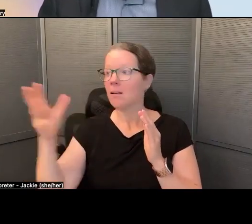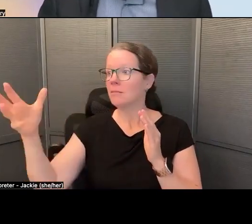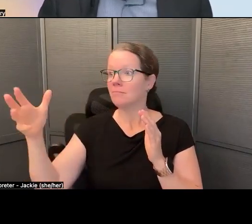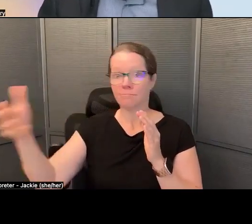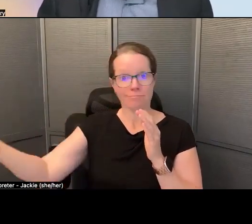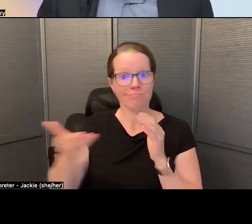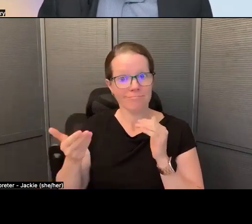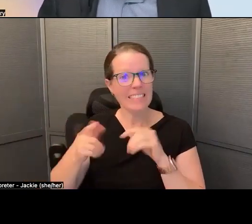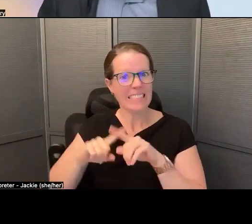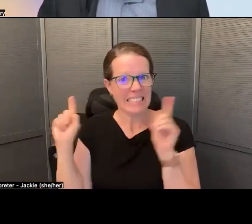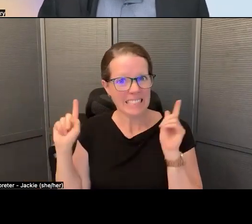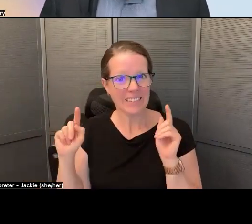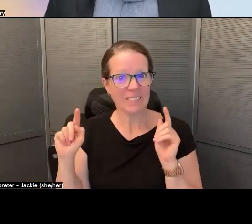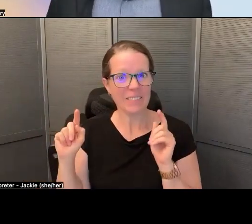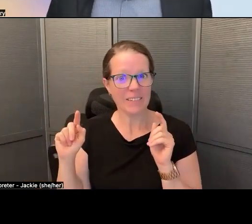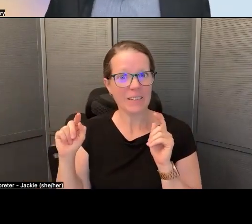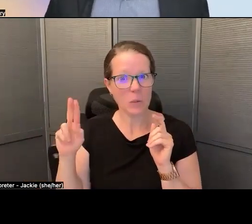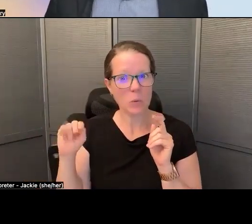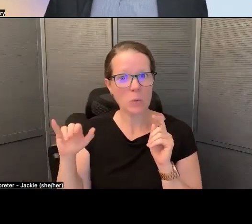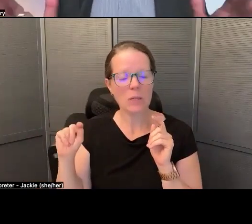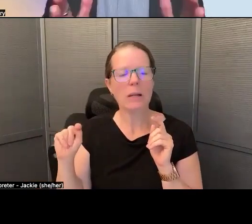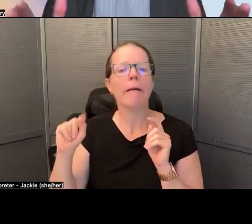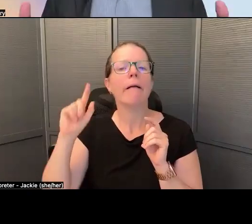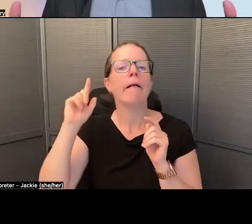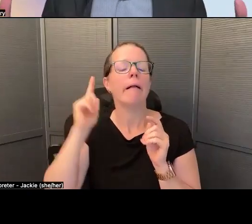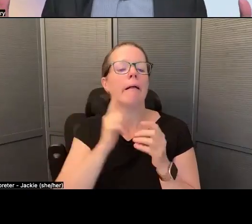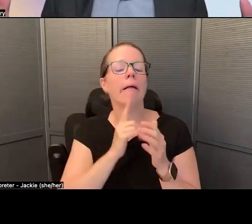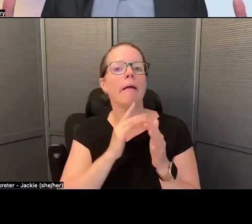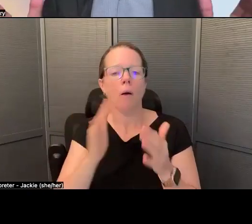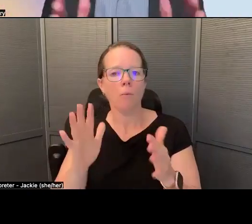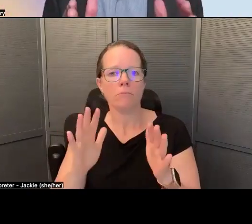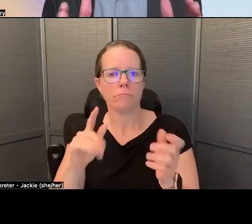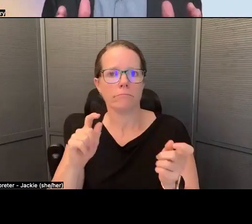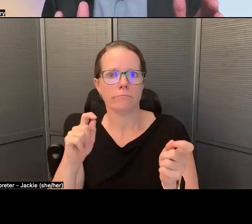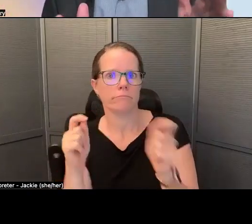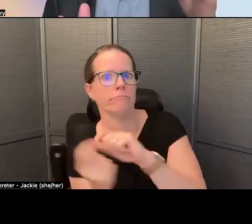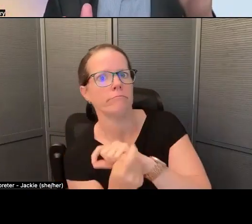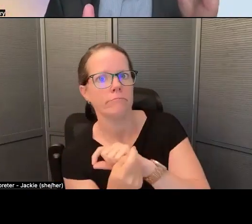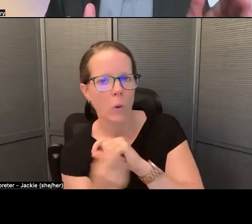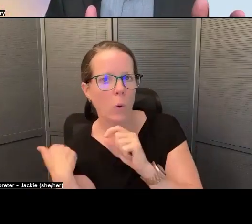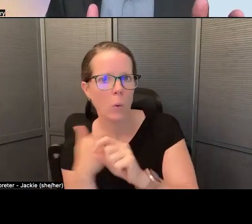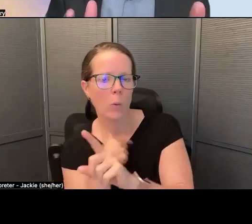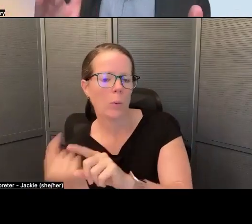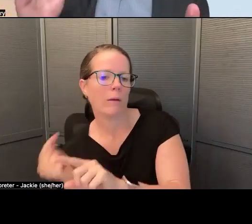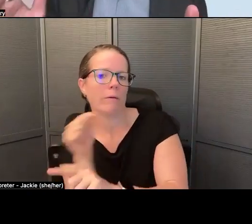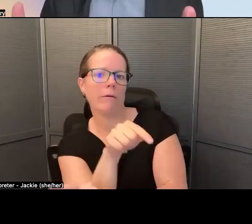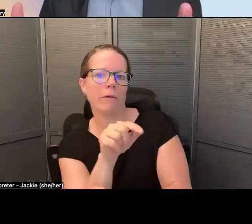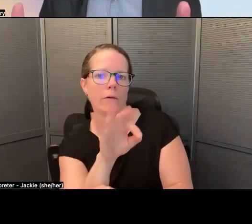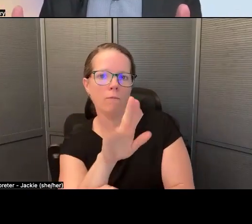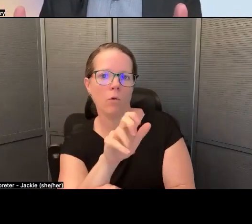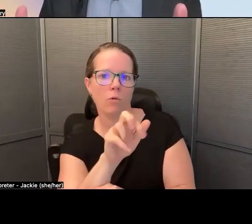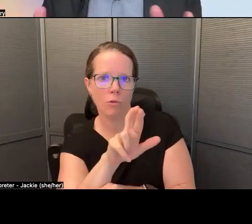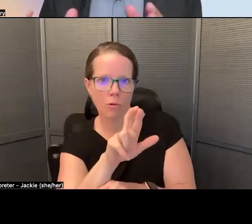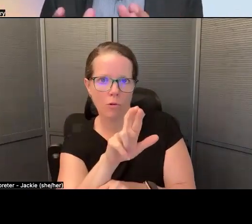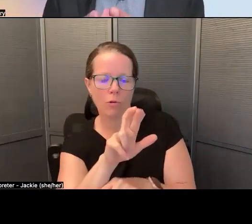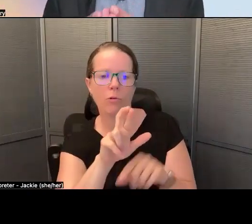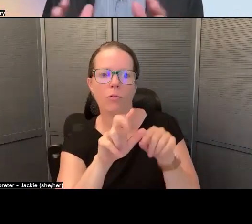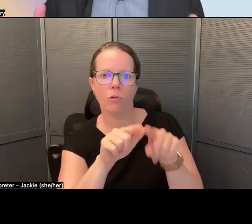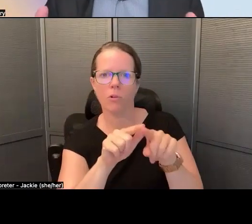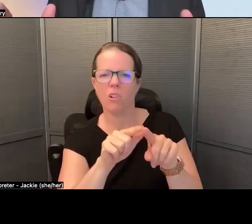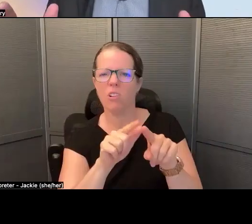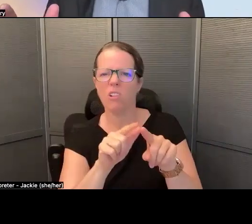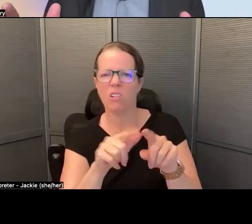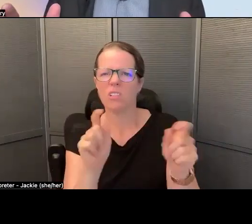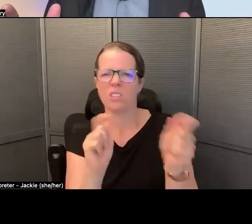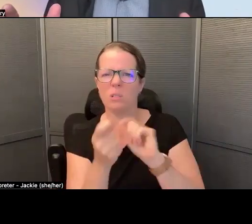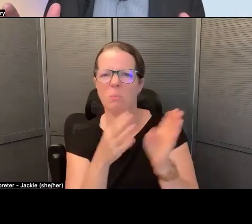this unit later on. So they received all the training in a more condensed period between March and June. So they're not